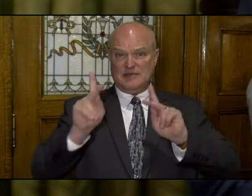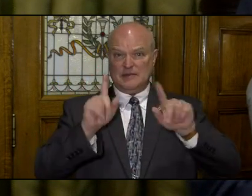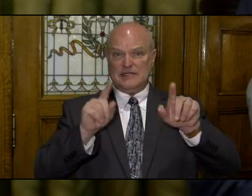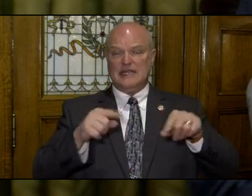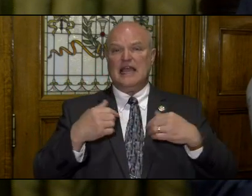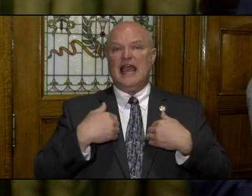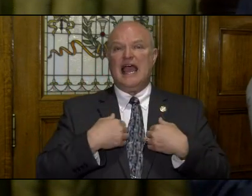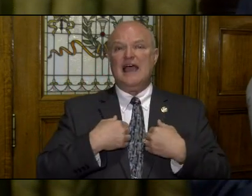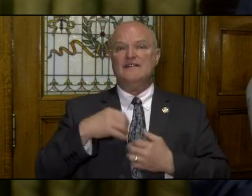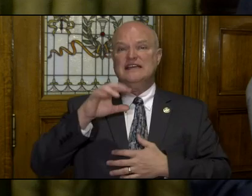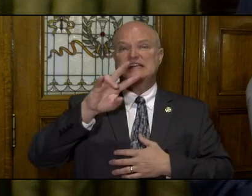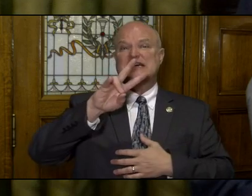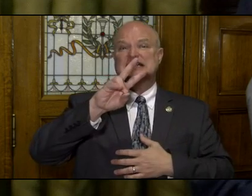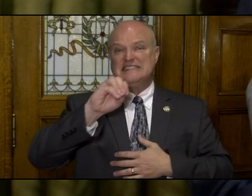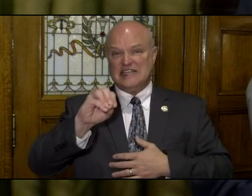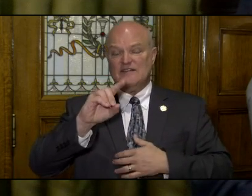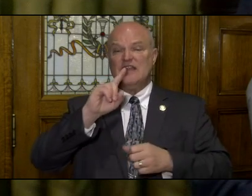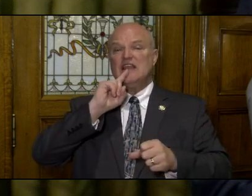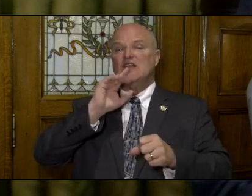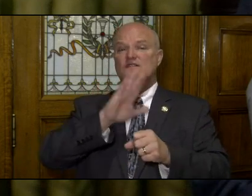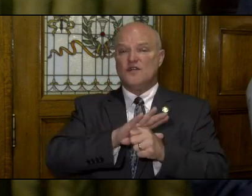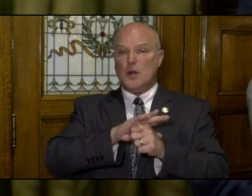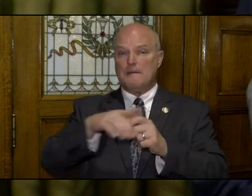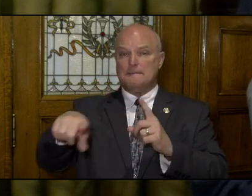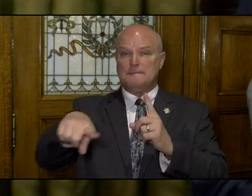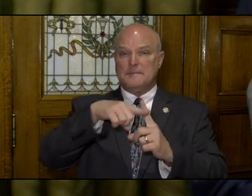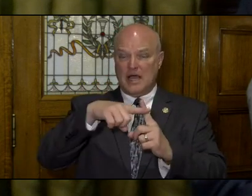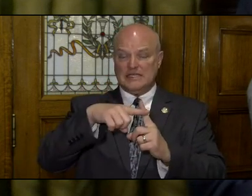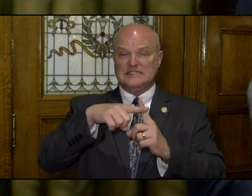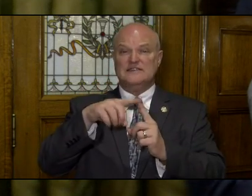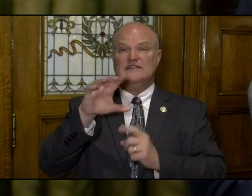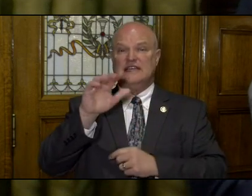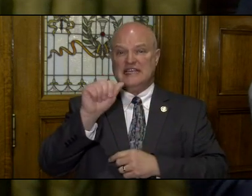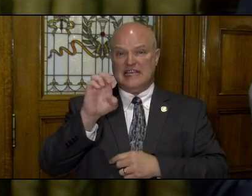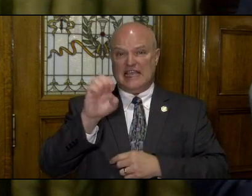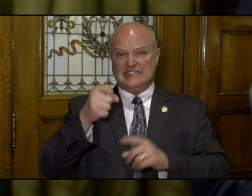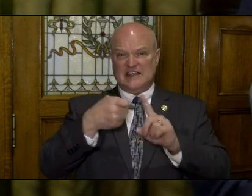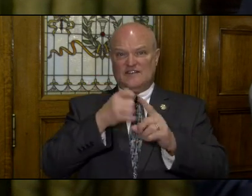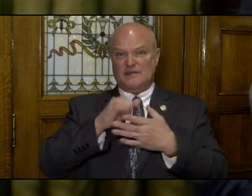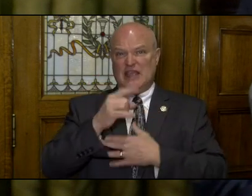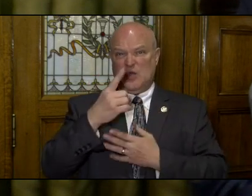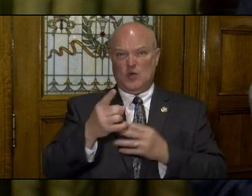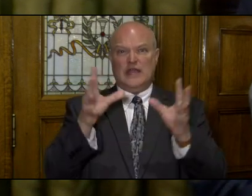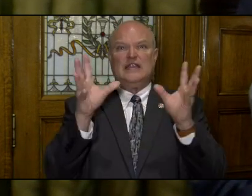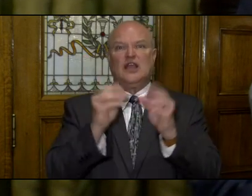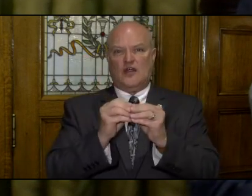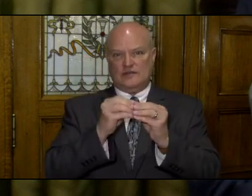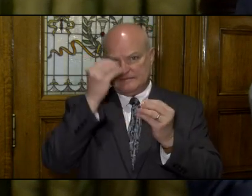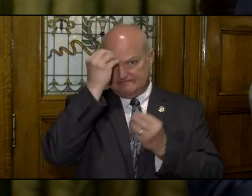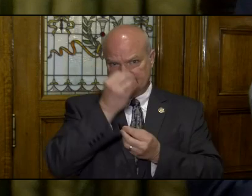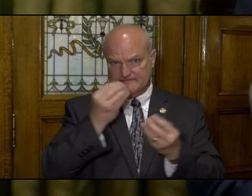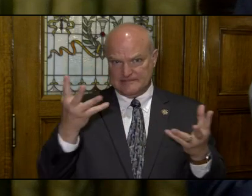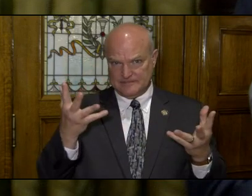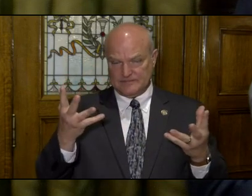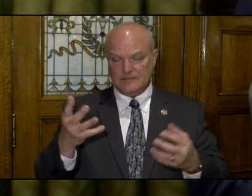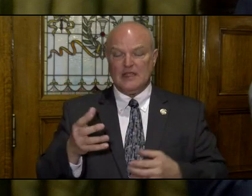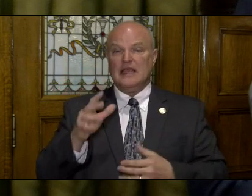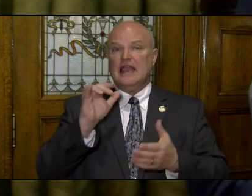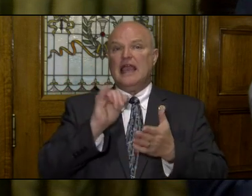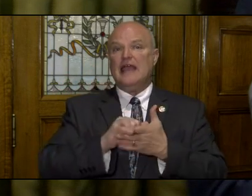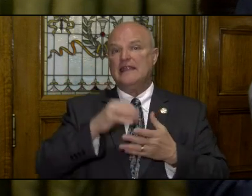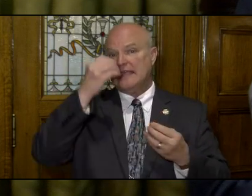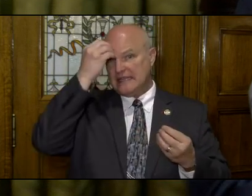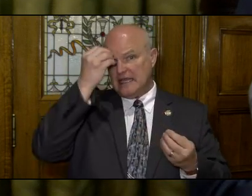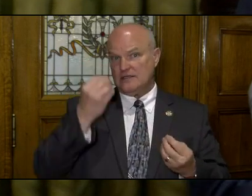attendees, there's been 70 confirmed positive or presumptive cases out of that one conference. And that